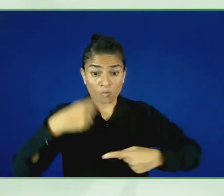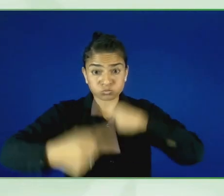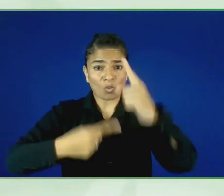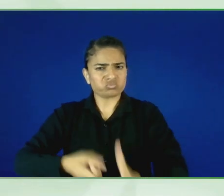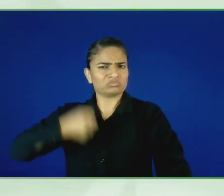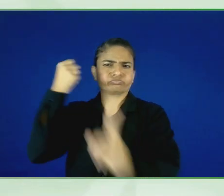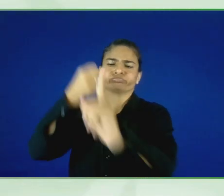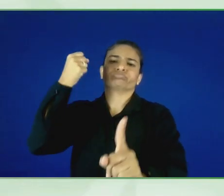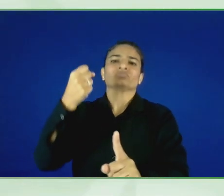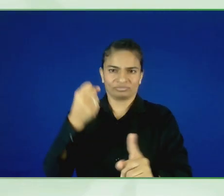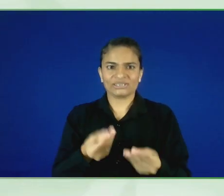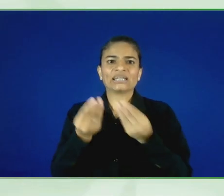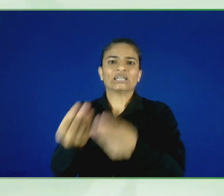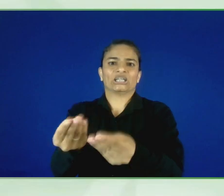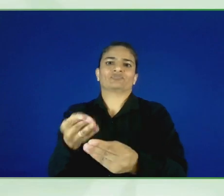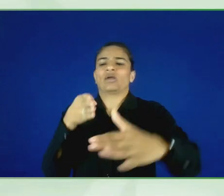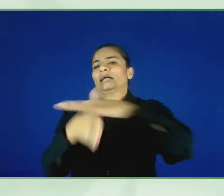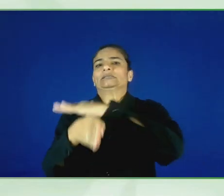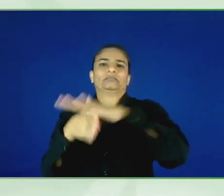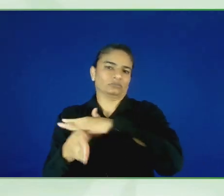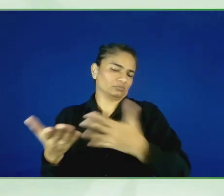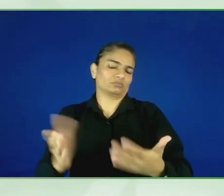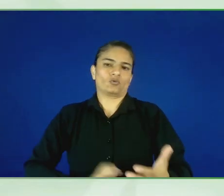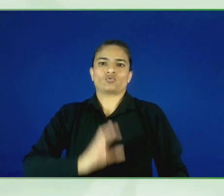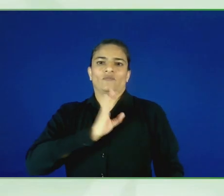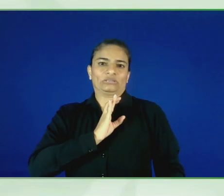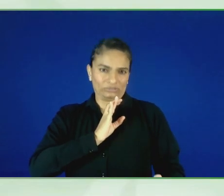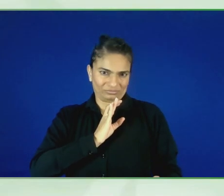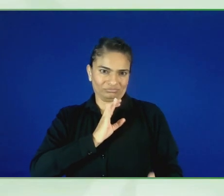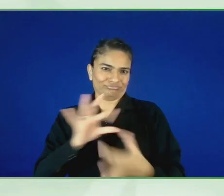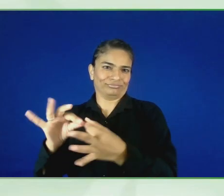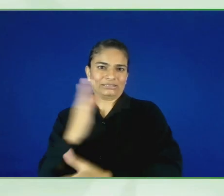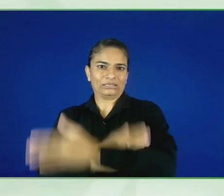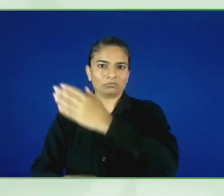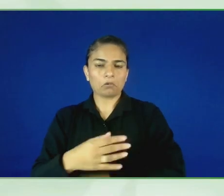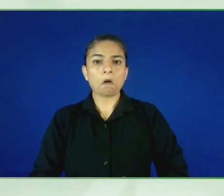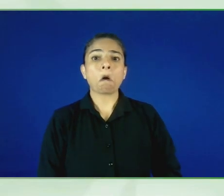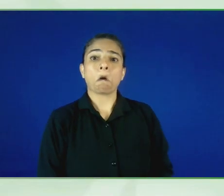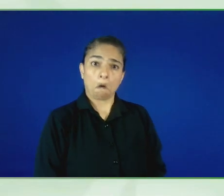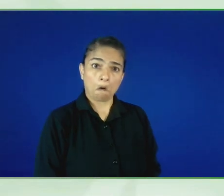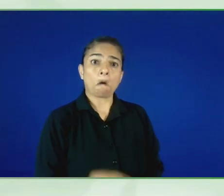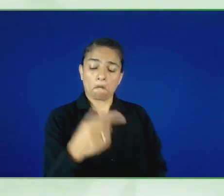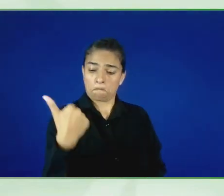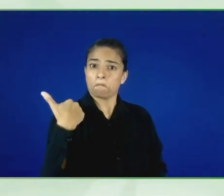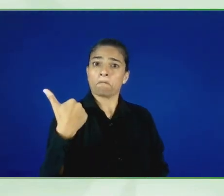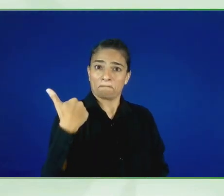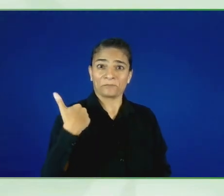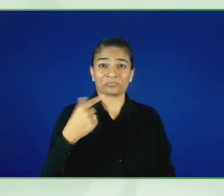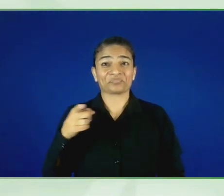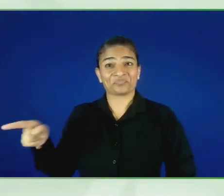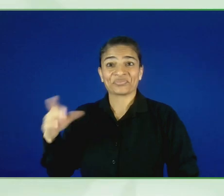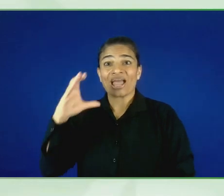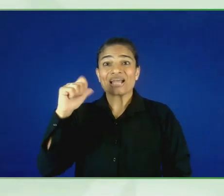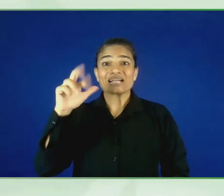us of that, and I will quote Caroline, who is now at the front of the stage, always reminding me of the importance of having heart and brain.